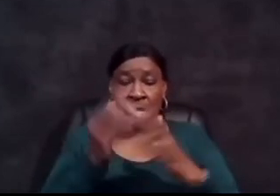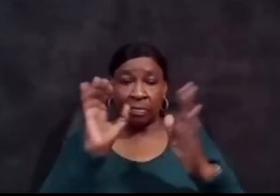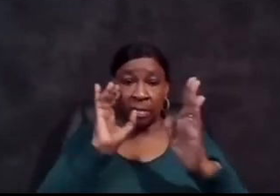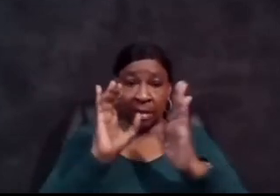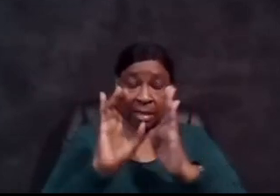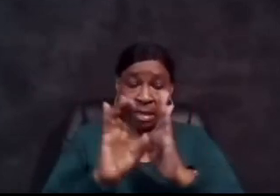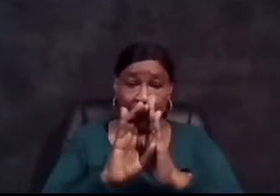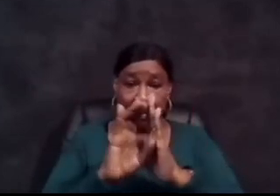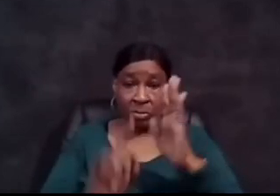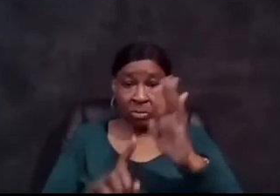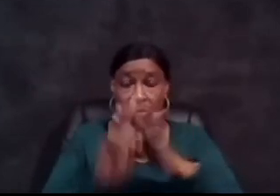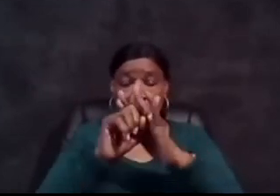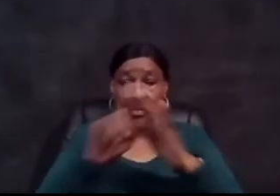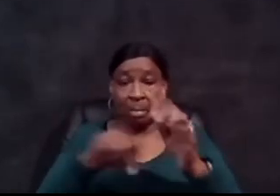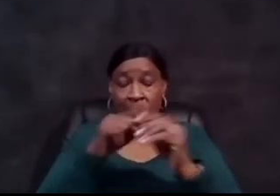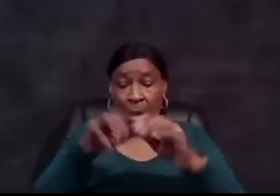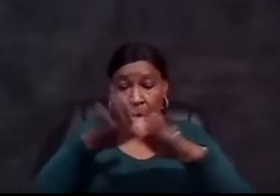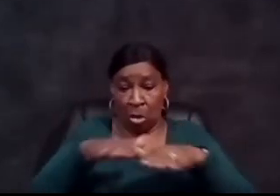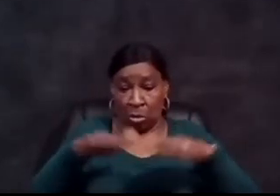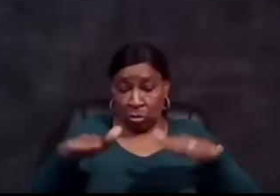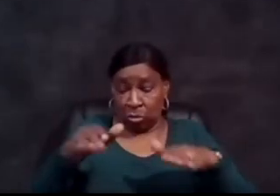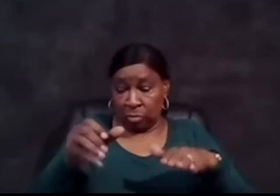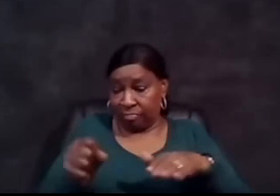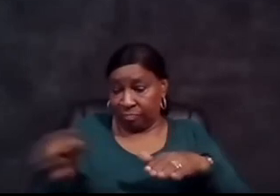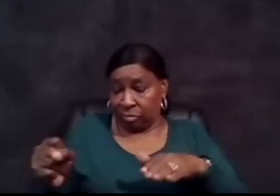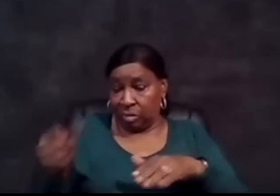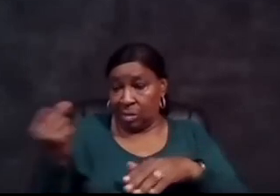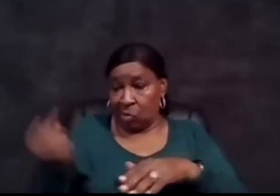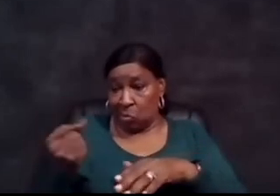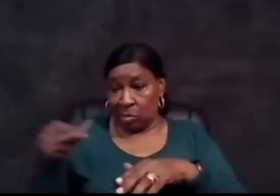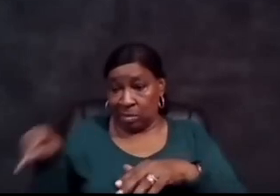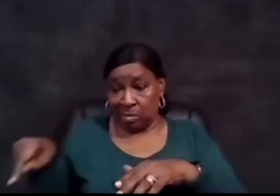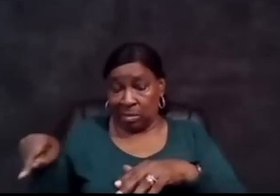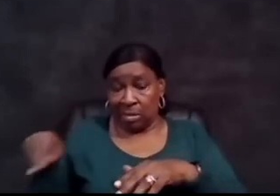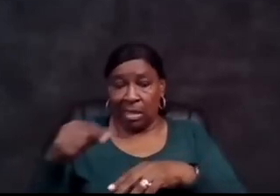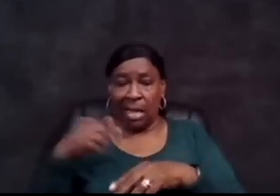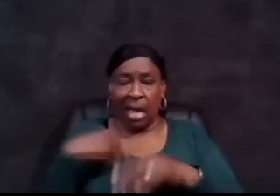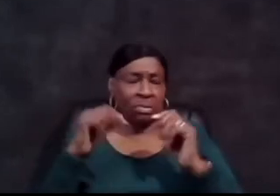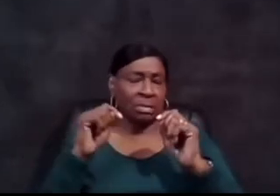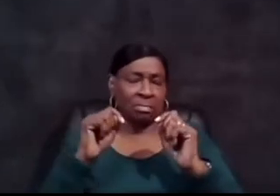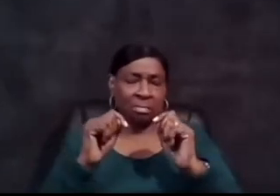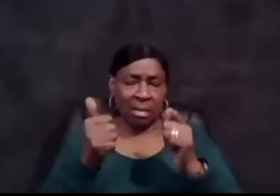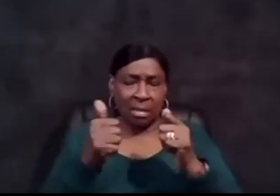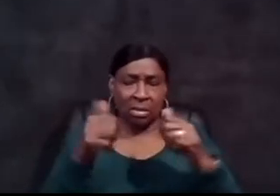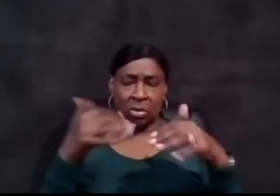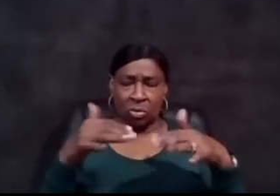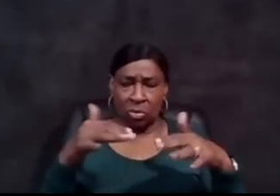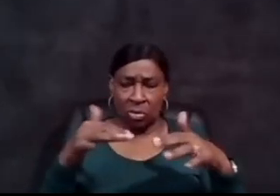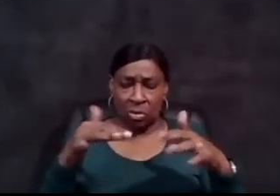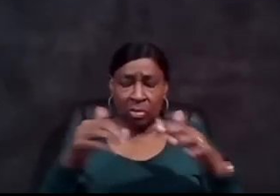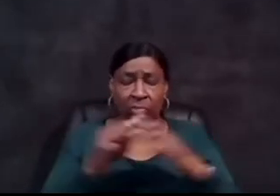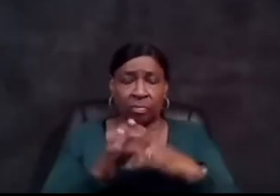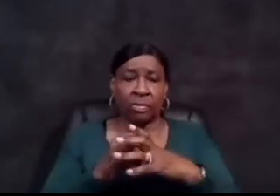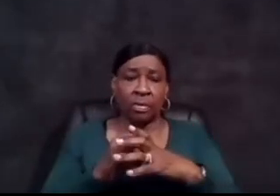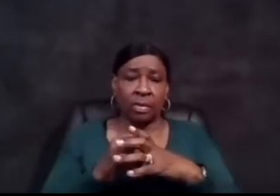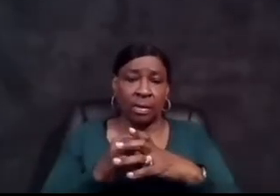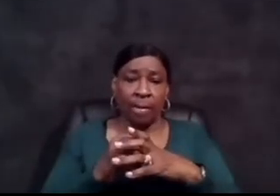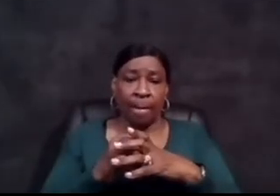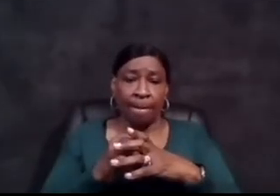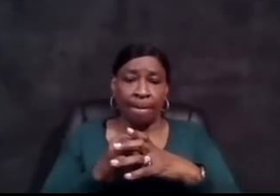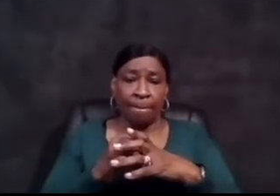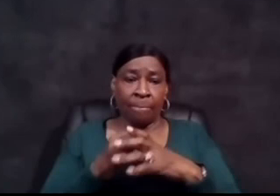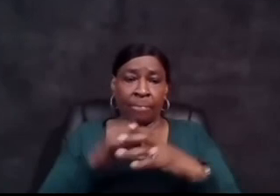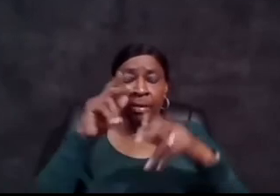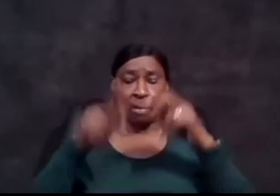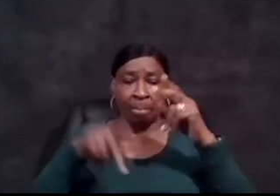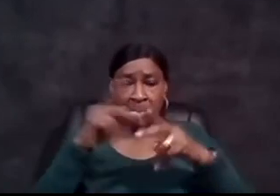out about child detention, I was immediately nervous that in people